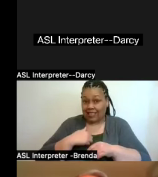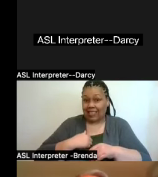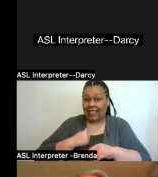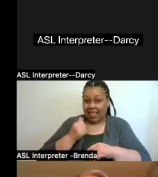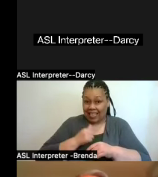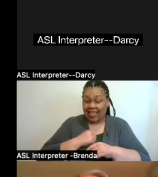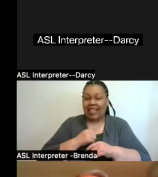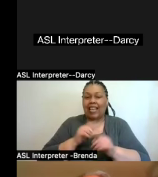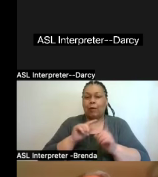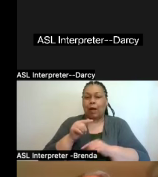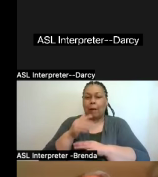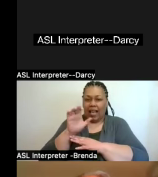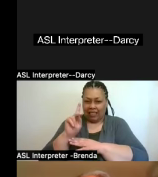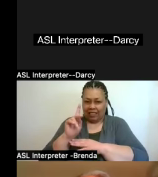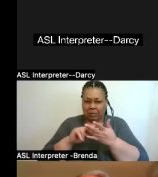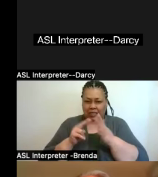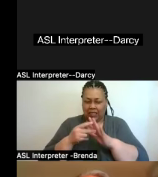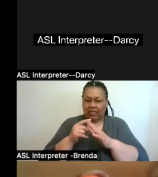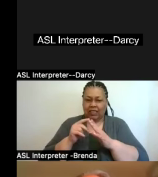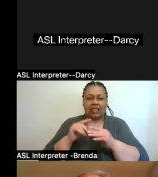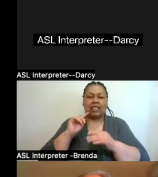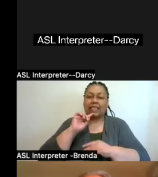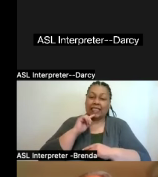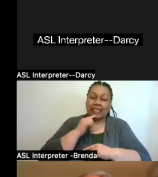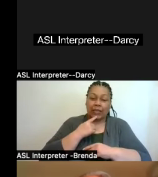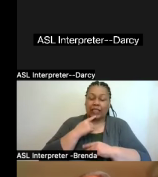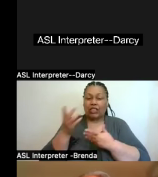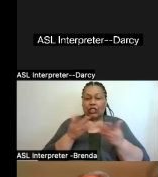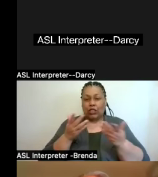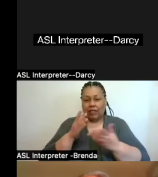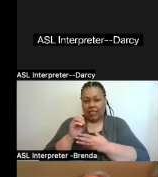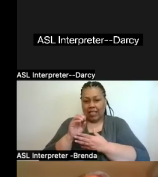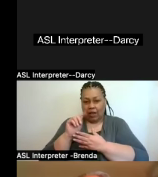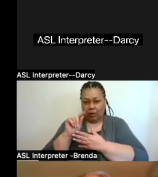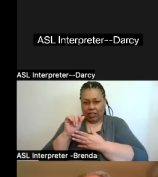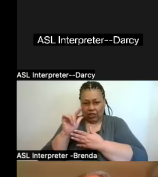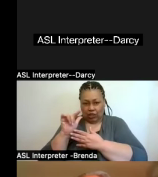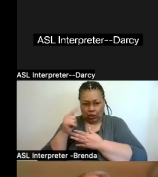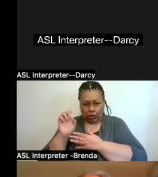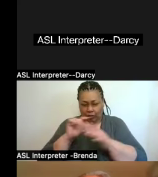had significant service outages throughout an entire zone. Next.